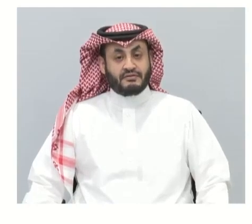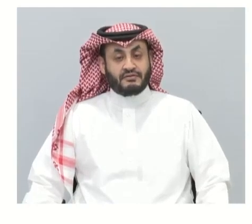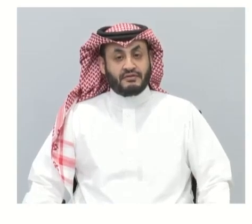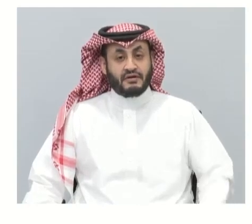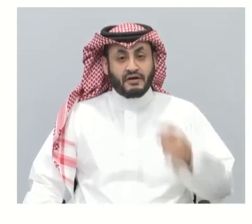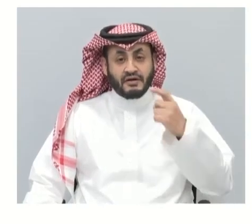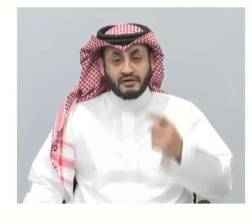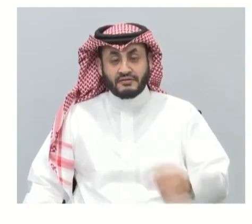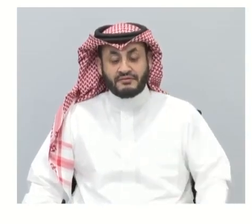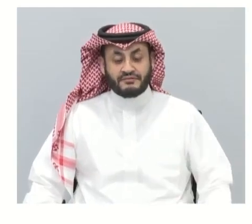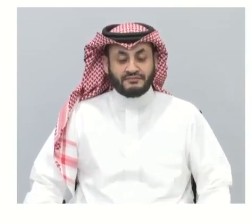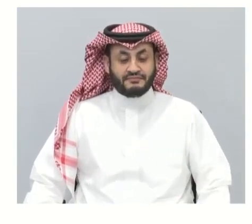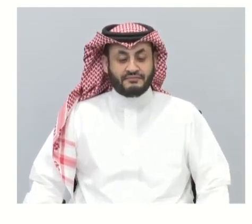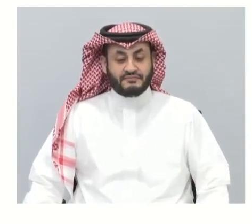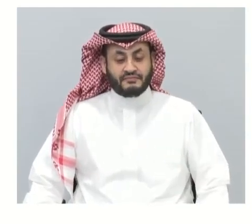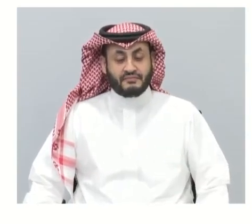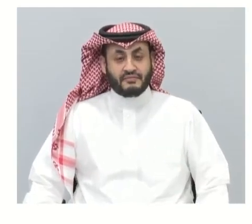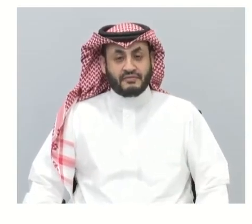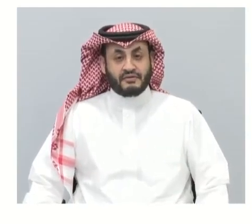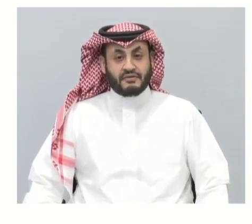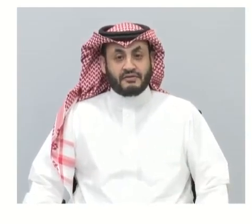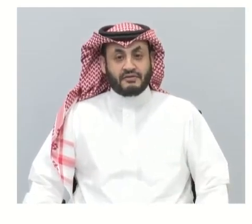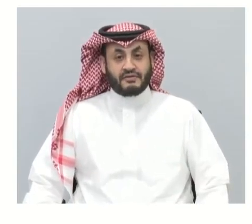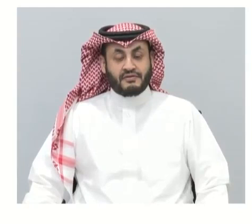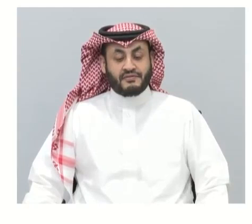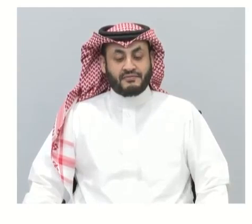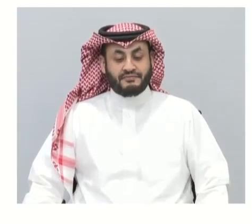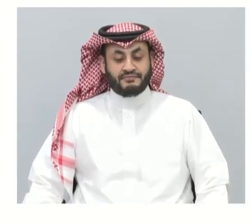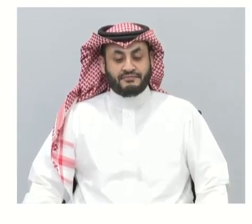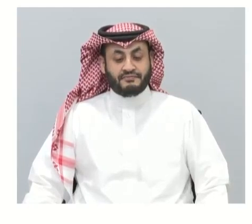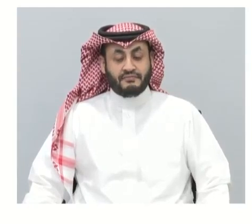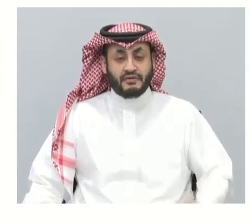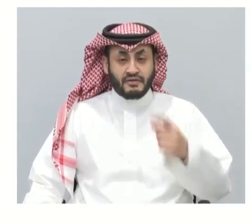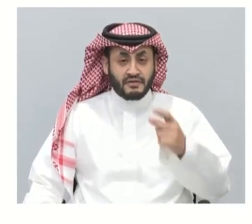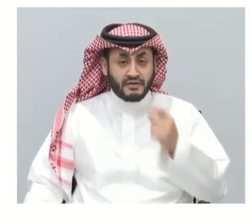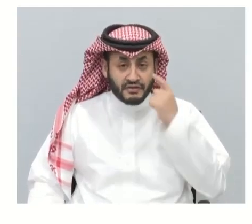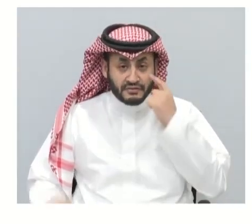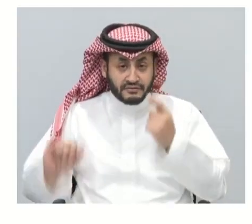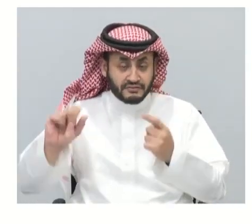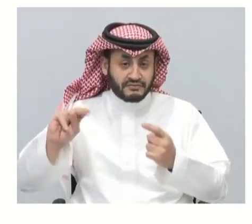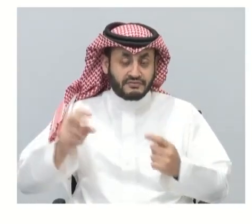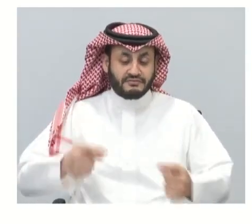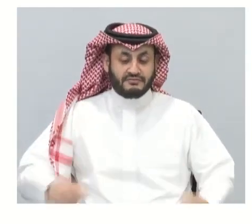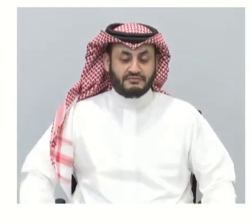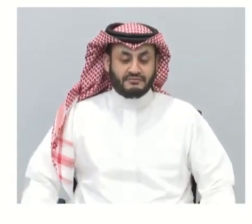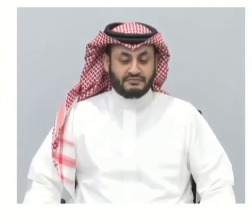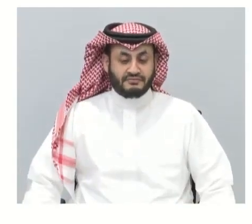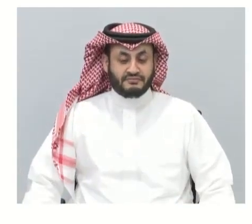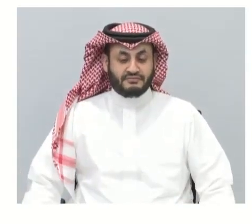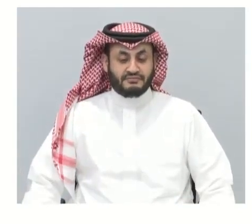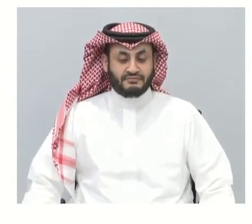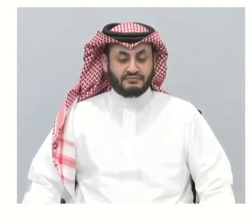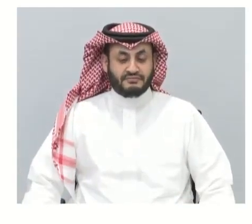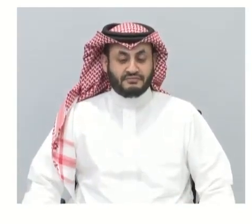present perfect progressive tense, because we're having the time since 2017 and I have